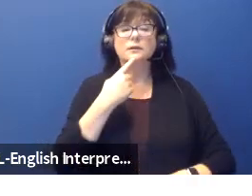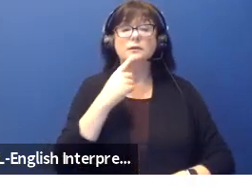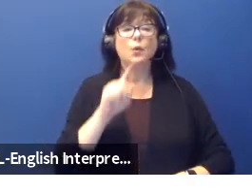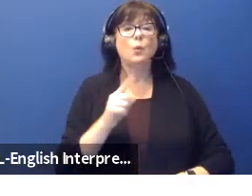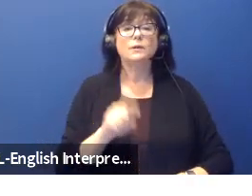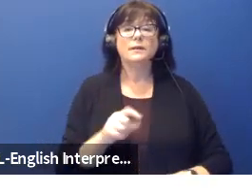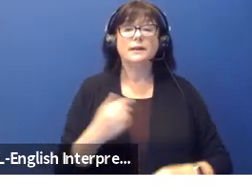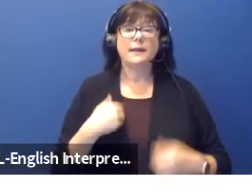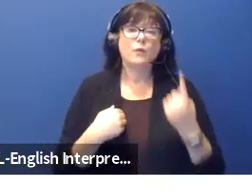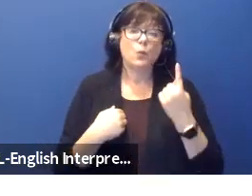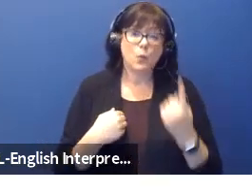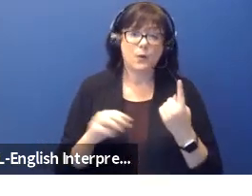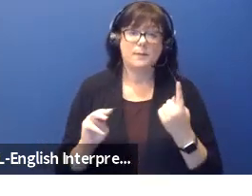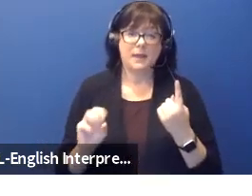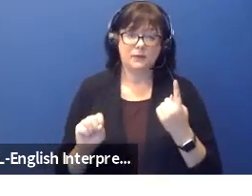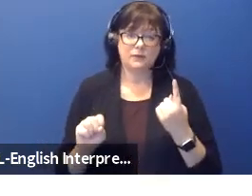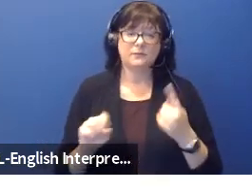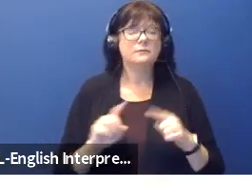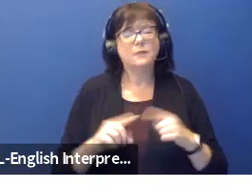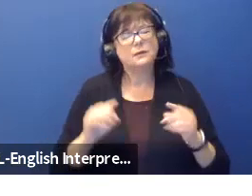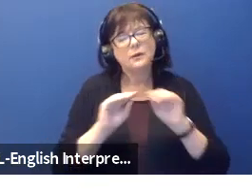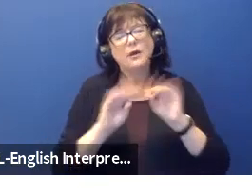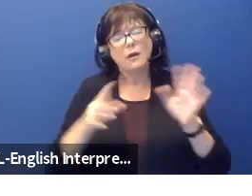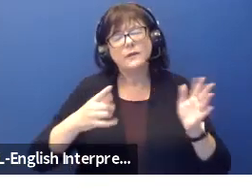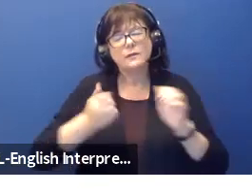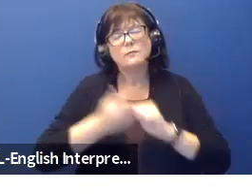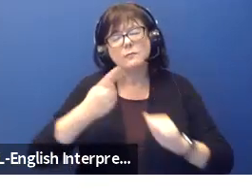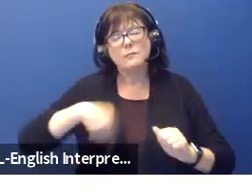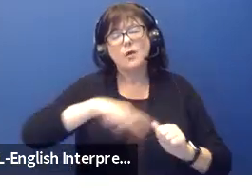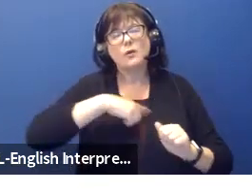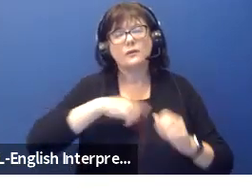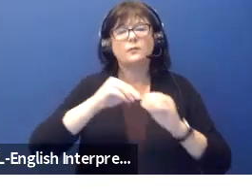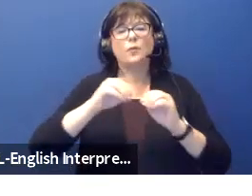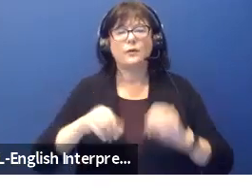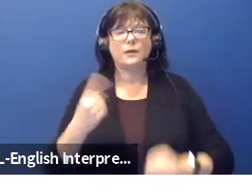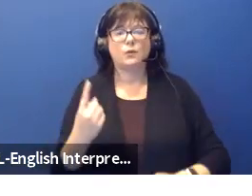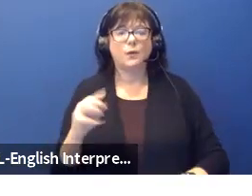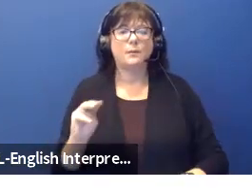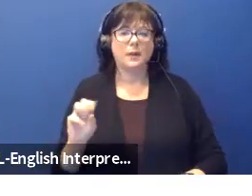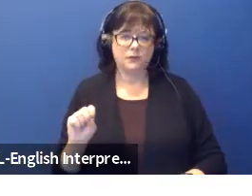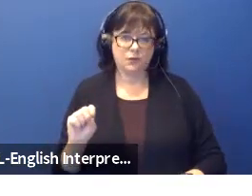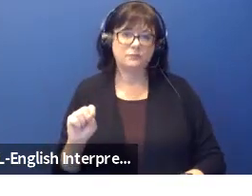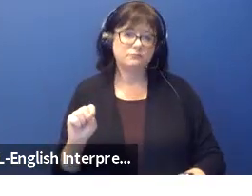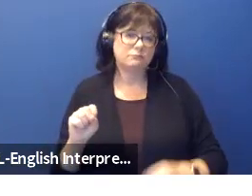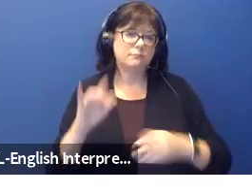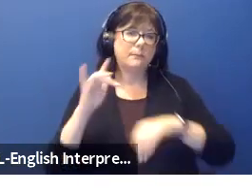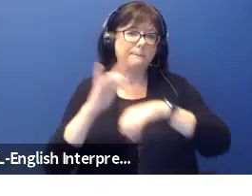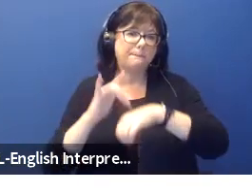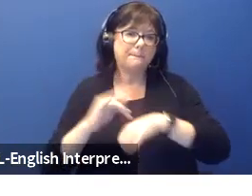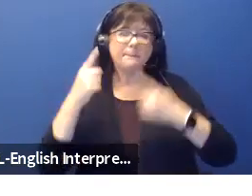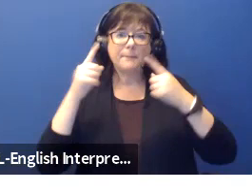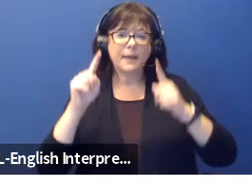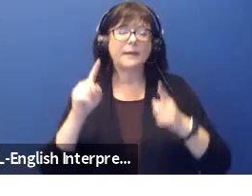measure, obviously we're all doing more than 1 milestone for the most part, and that, you know, unless the learner's in for a very, very short time.